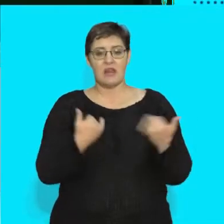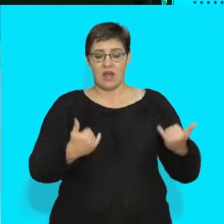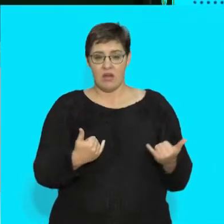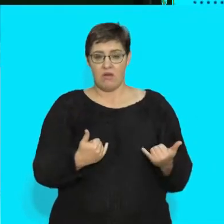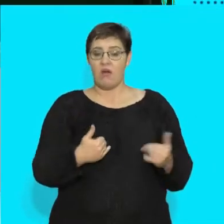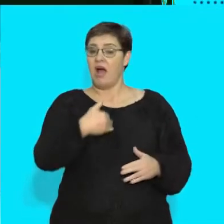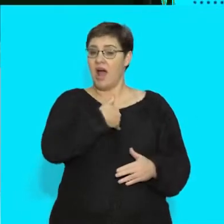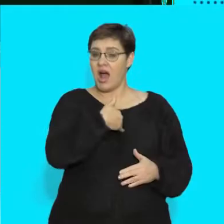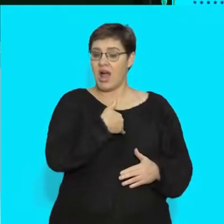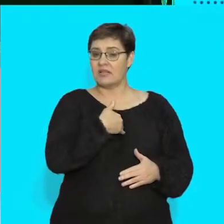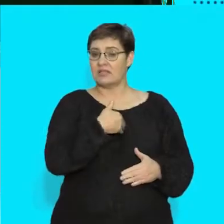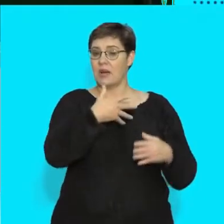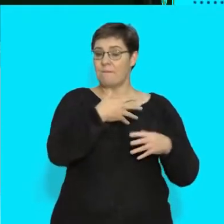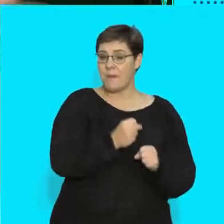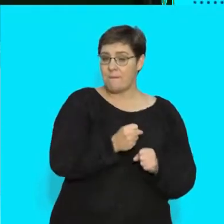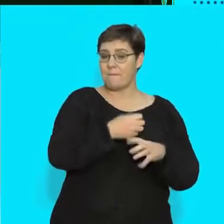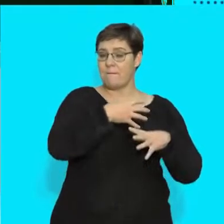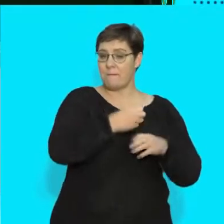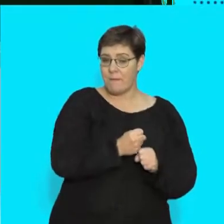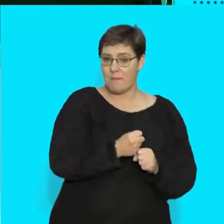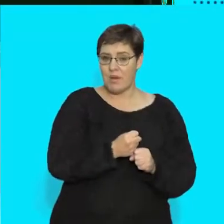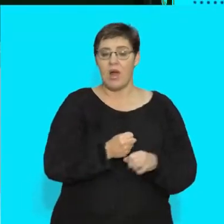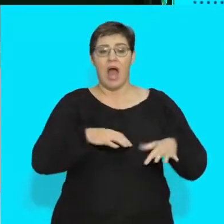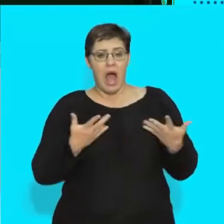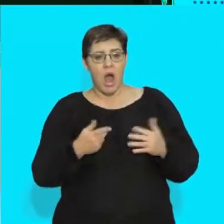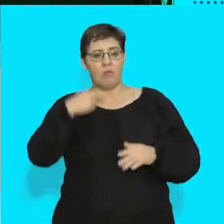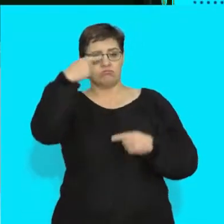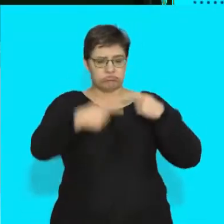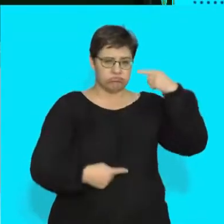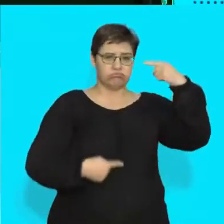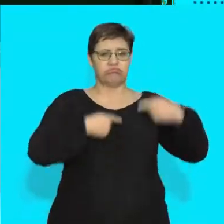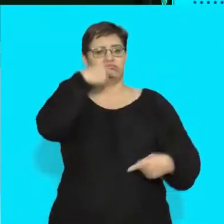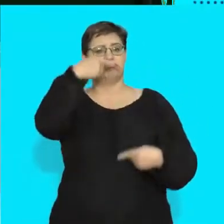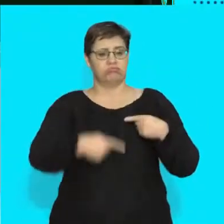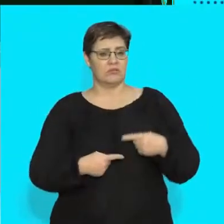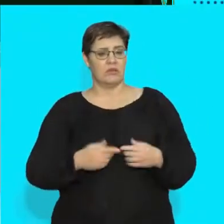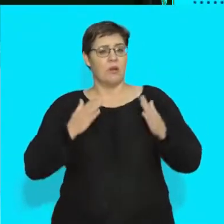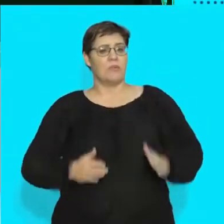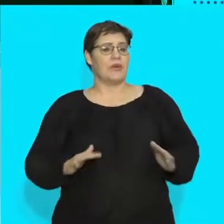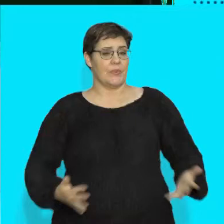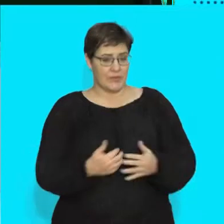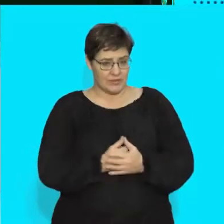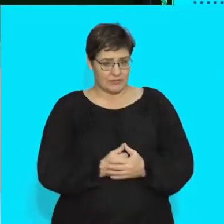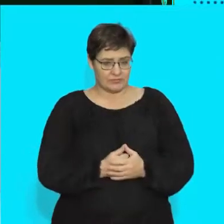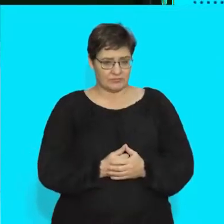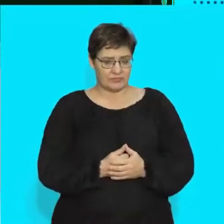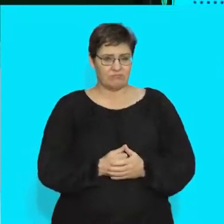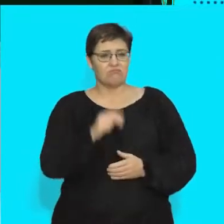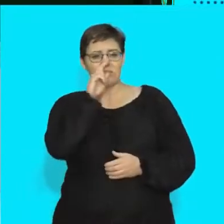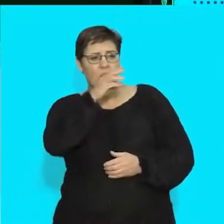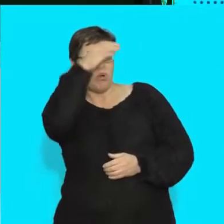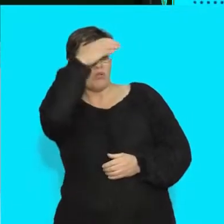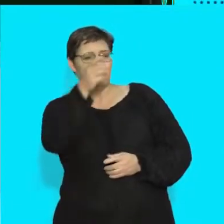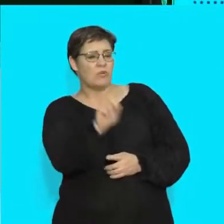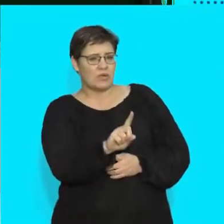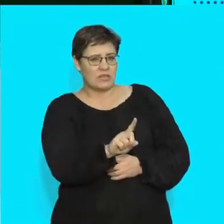looking at the heart is this pump. How do we get the blood around the body? All right. What does it contain in? We're looking